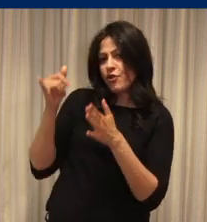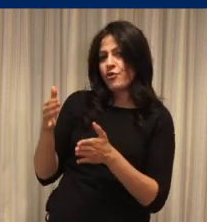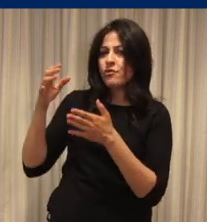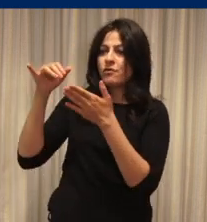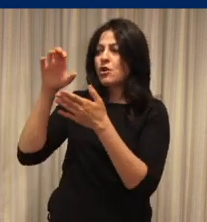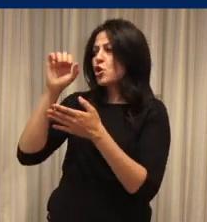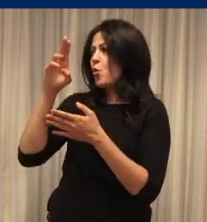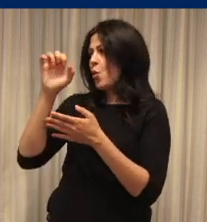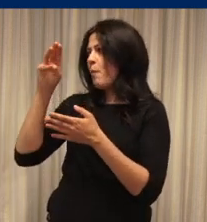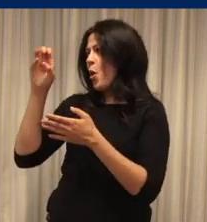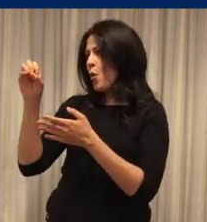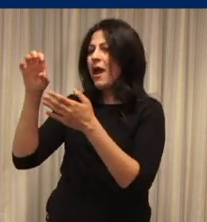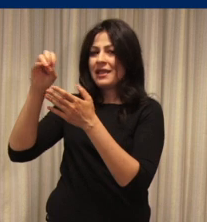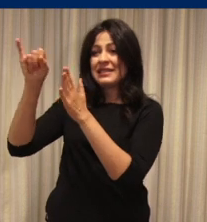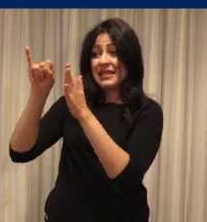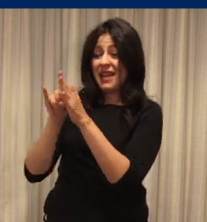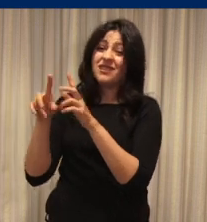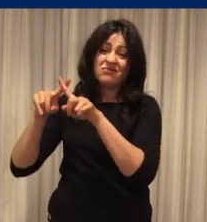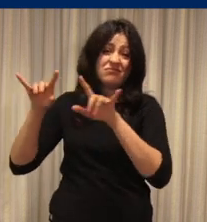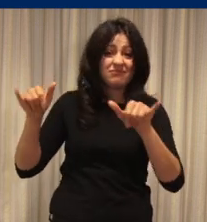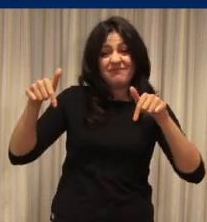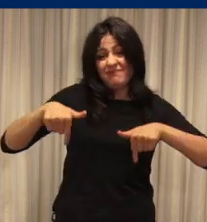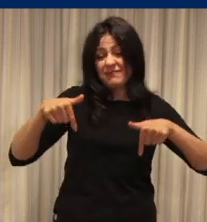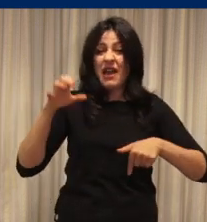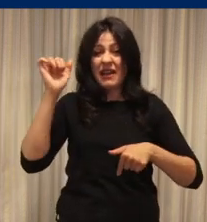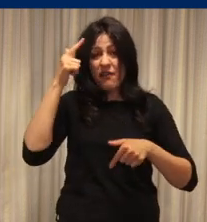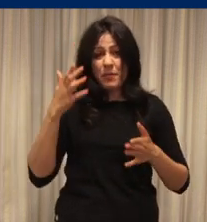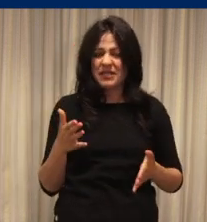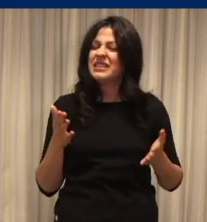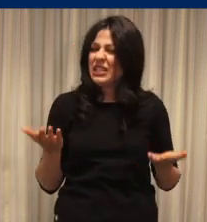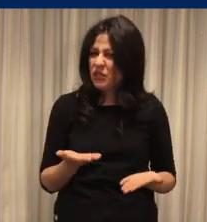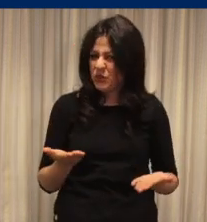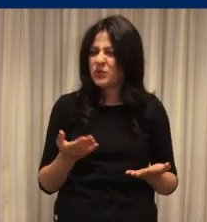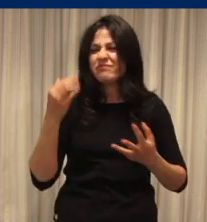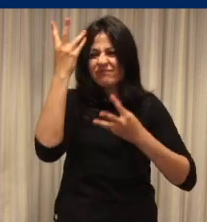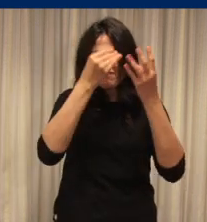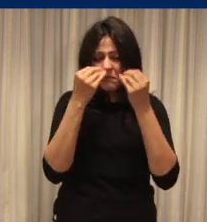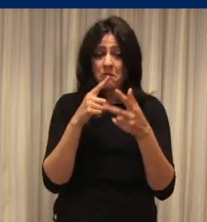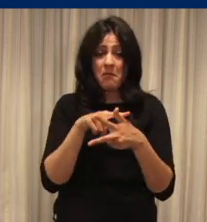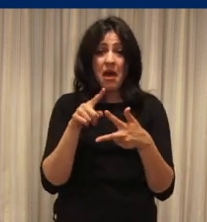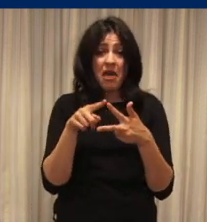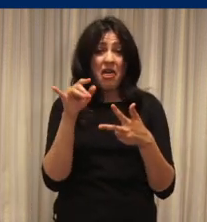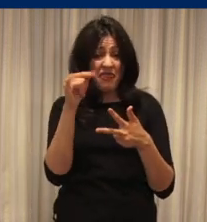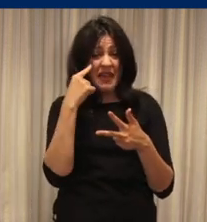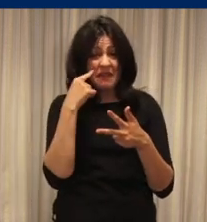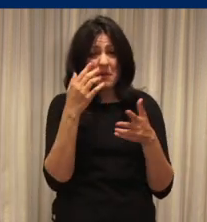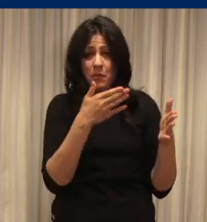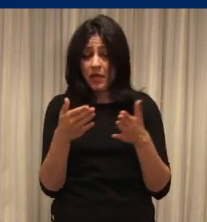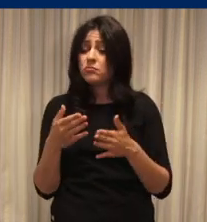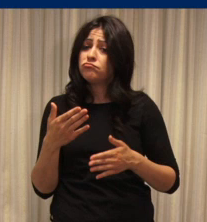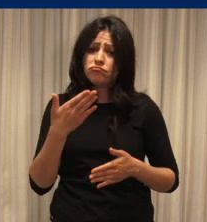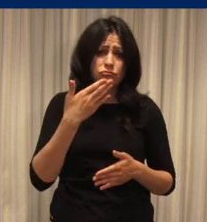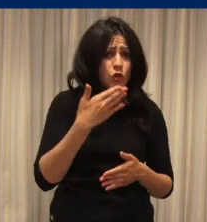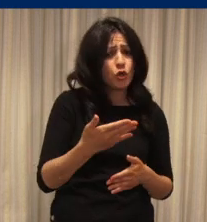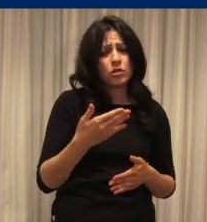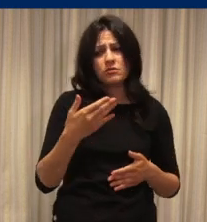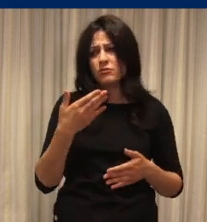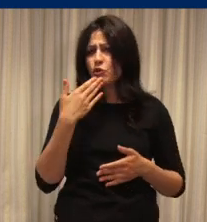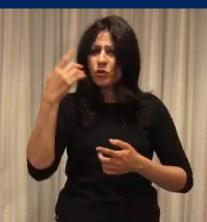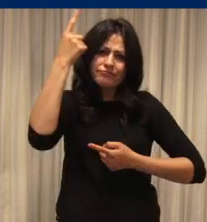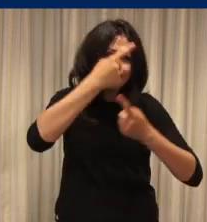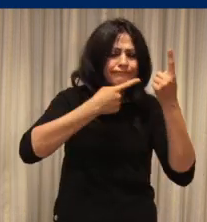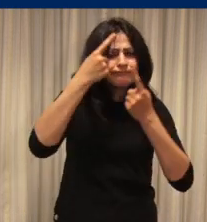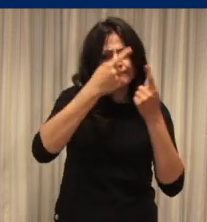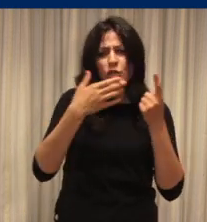are thinking about this. And I think it's a really well thought out model and way to think about when